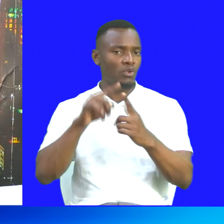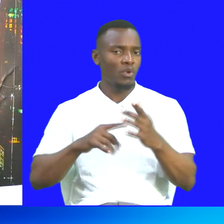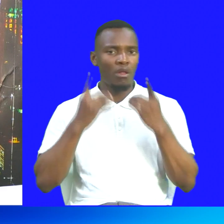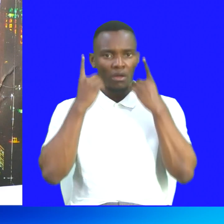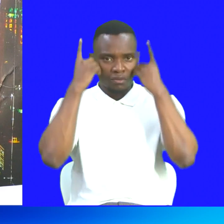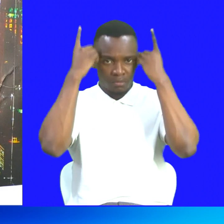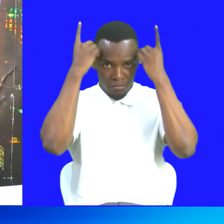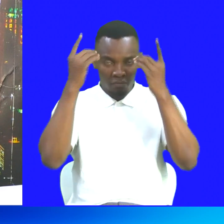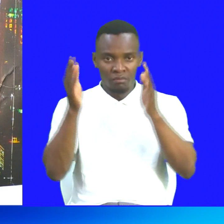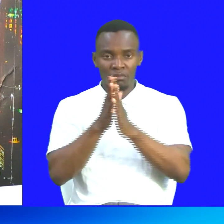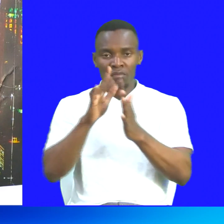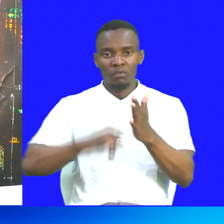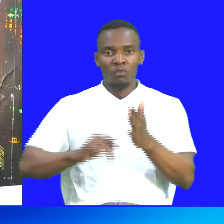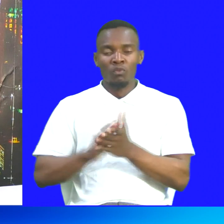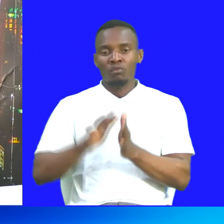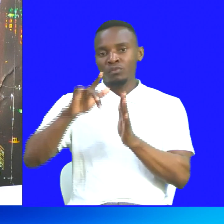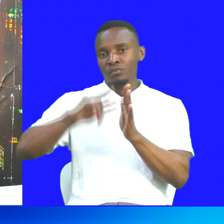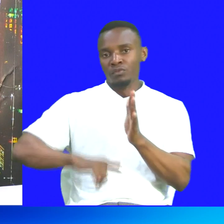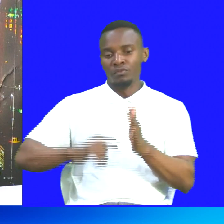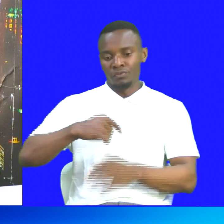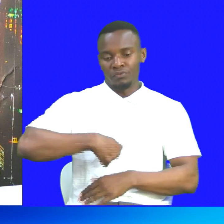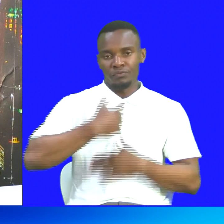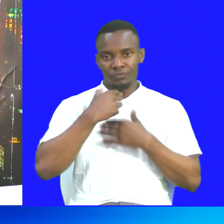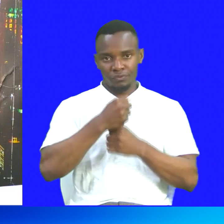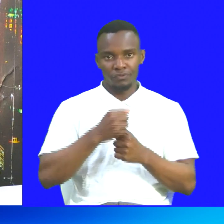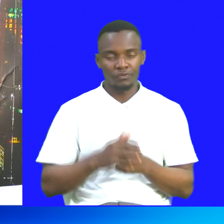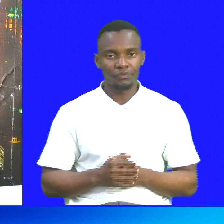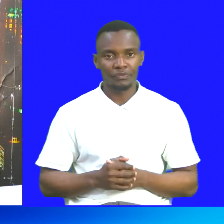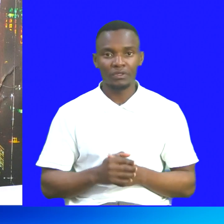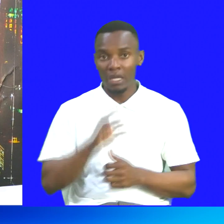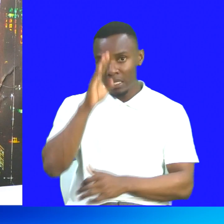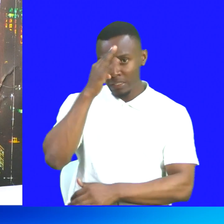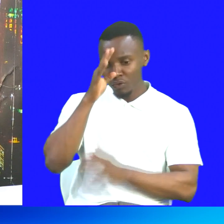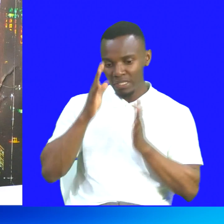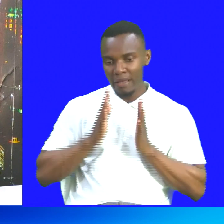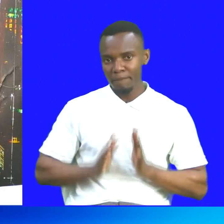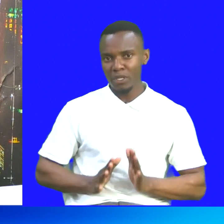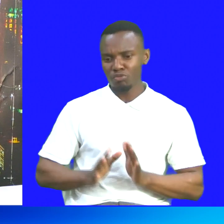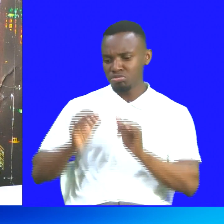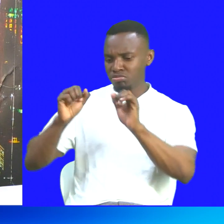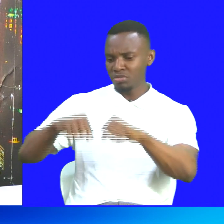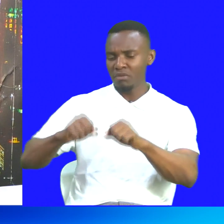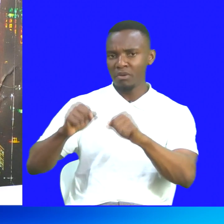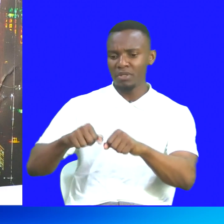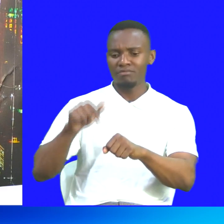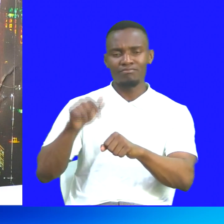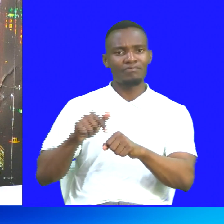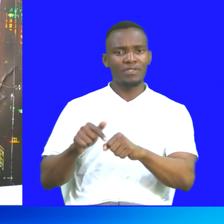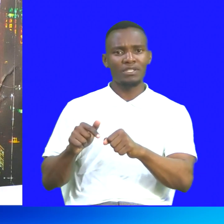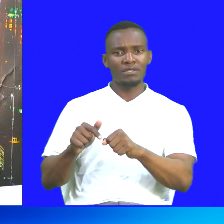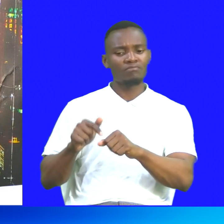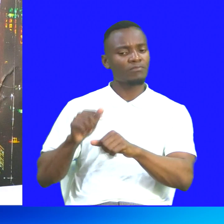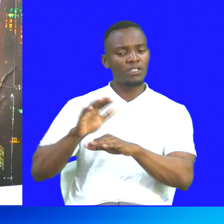a lowered self-esteem. Doubting someone's capability does not bode well